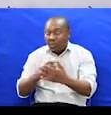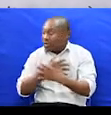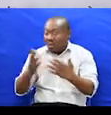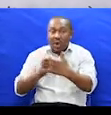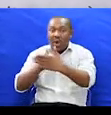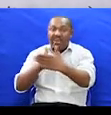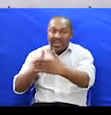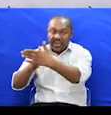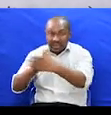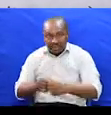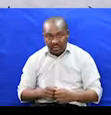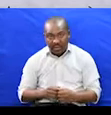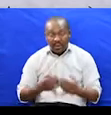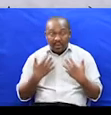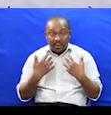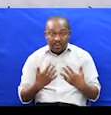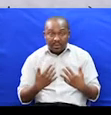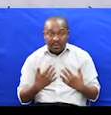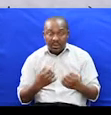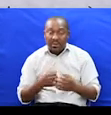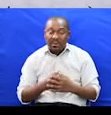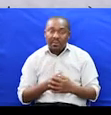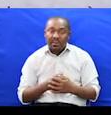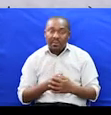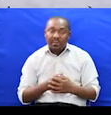You have to keep in mind that the